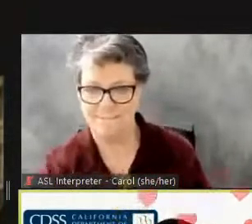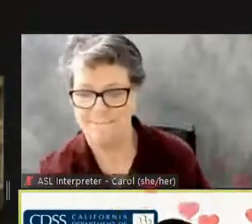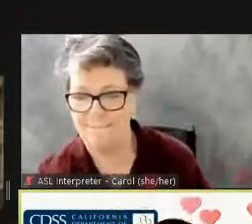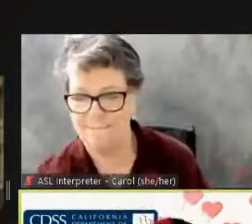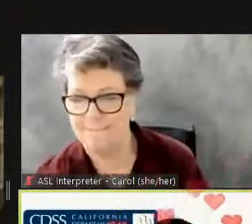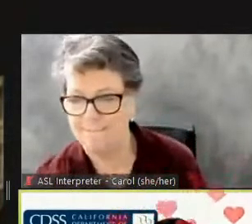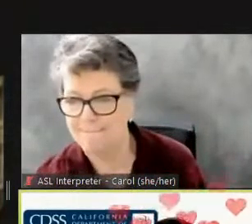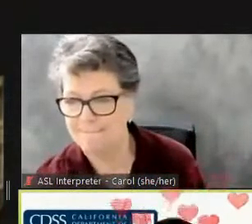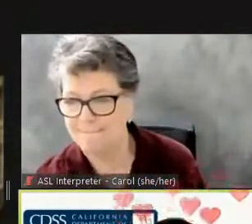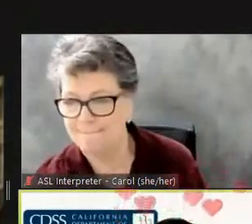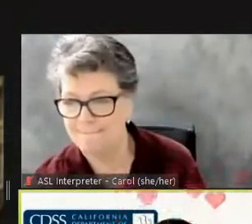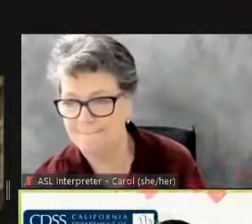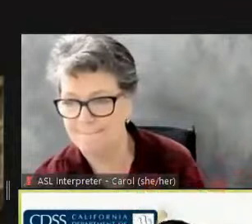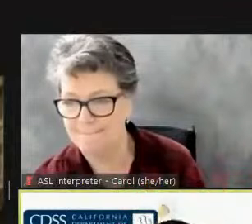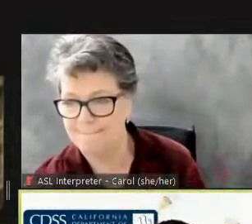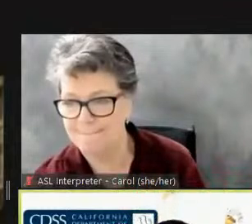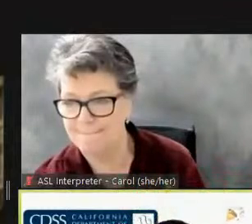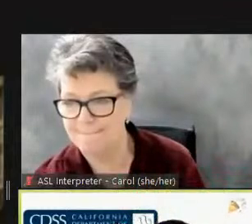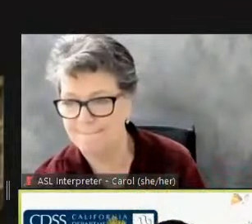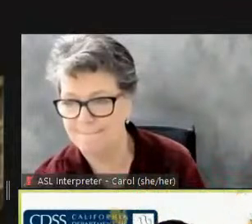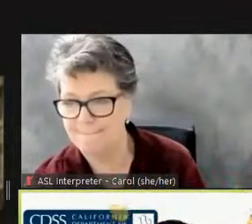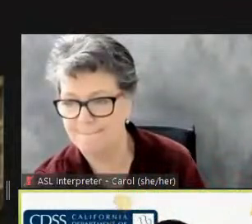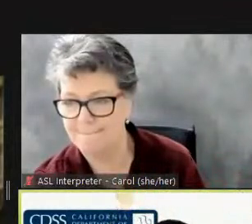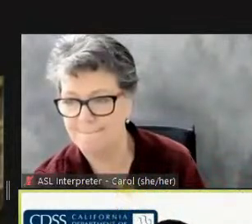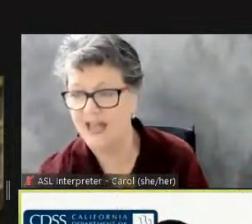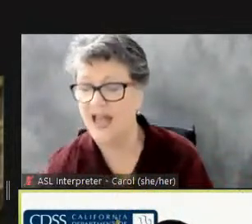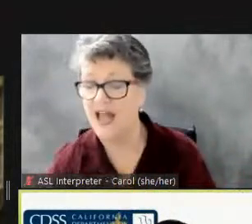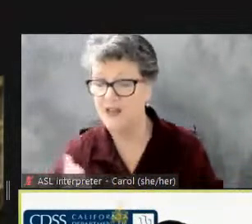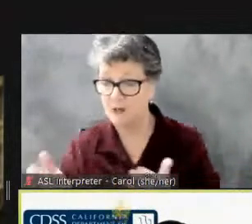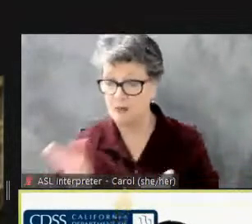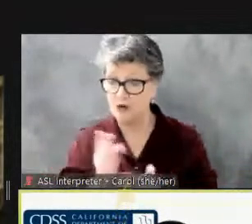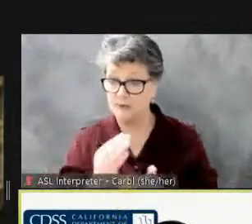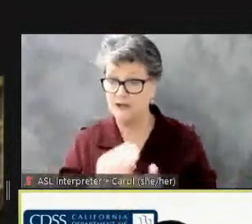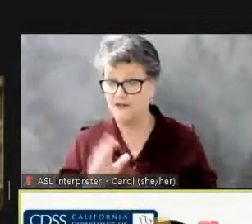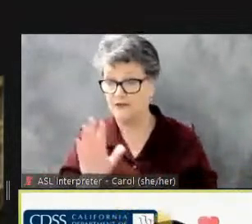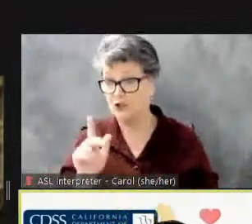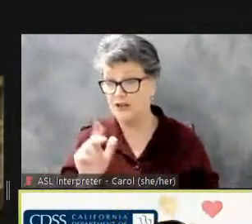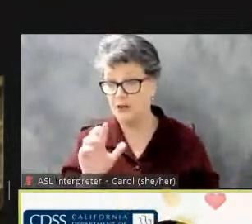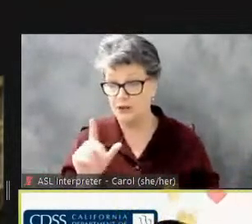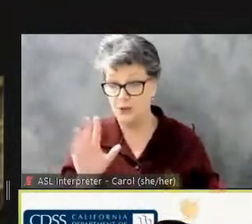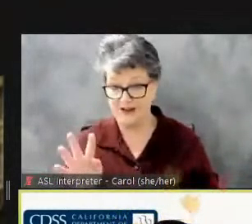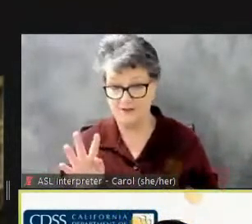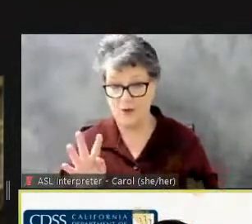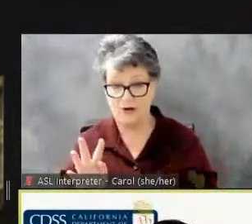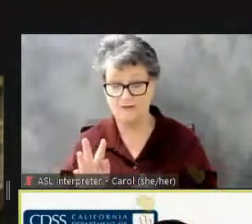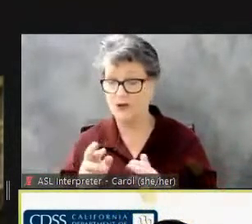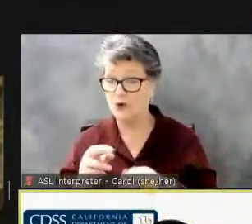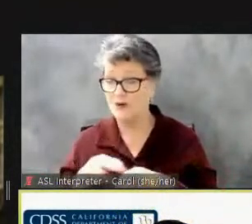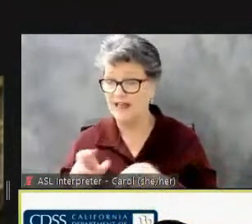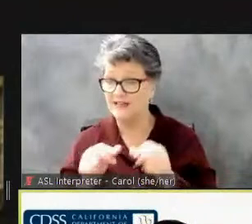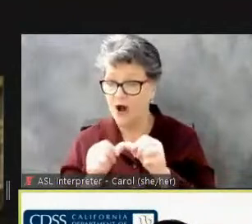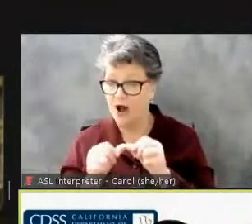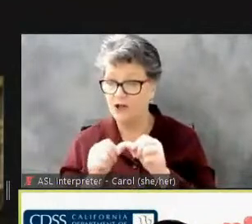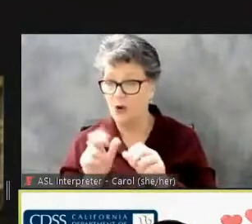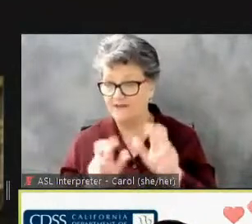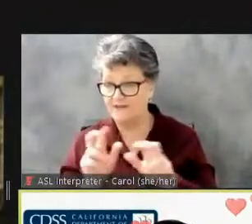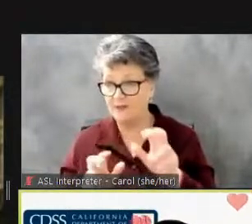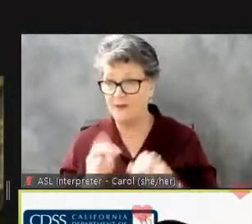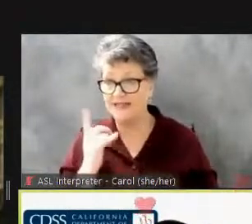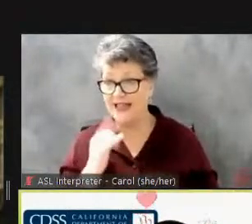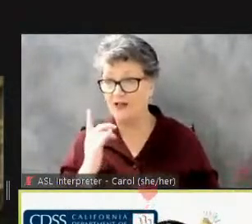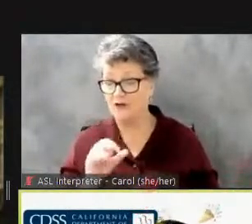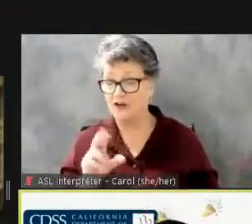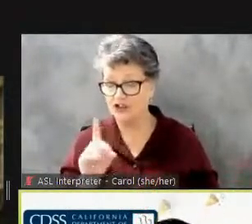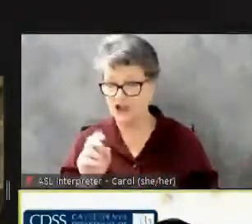The proposed budget for 23-24 reflects ongoing continuing investments in California's